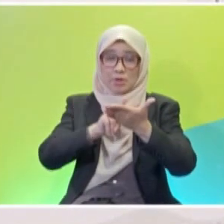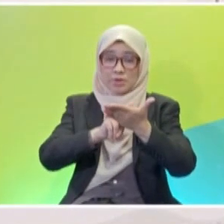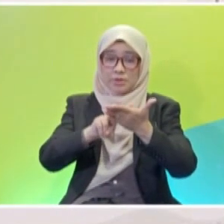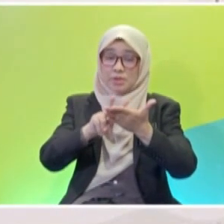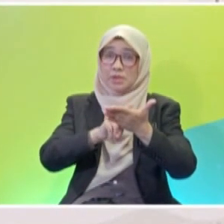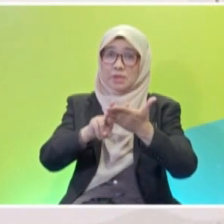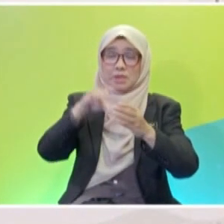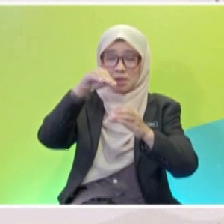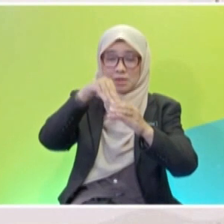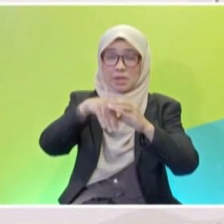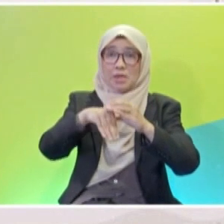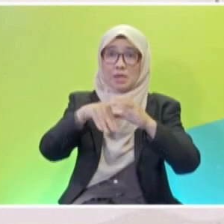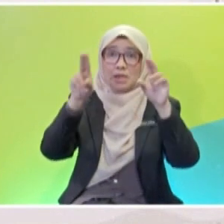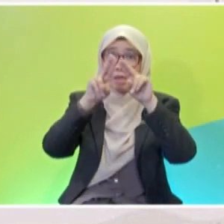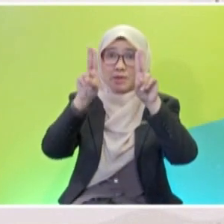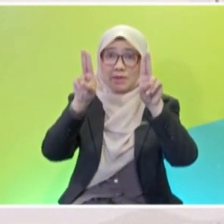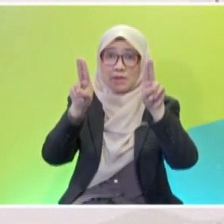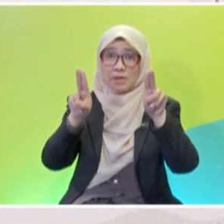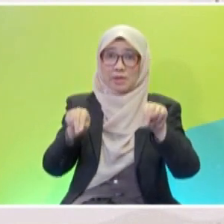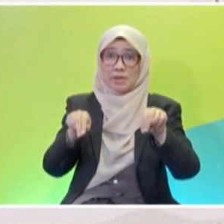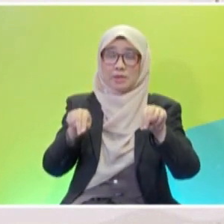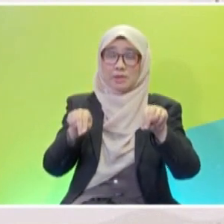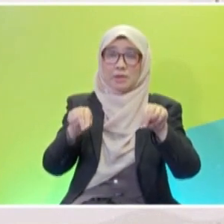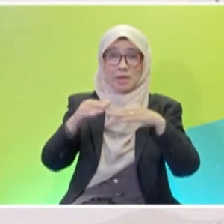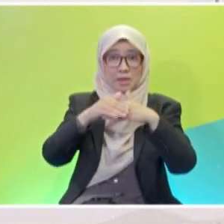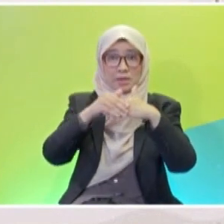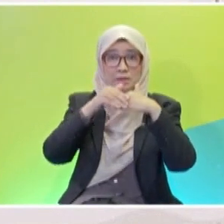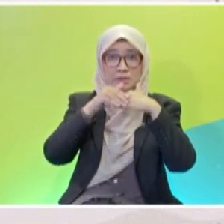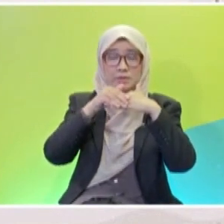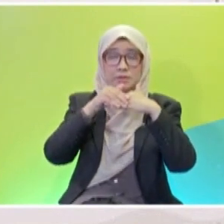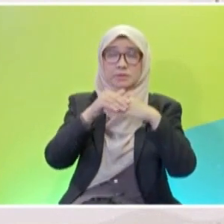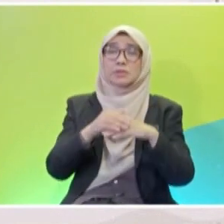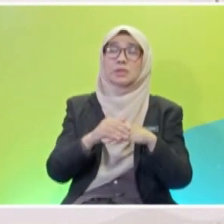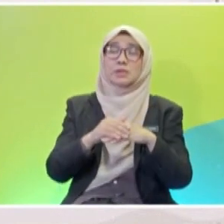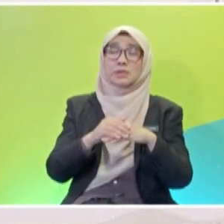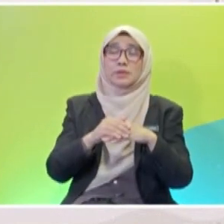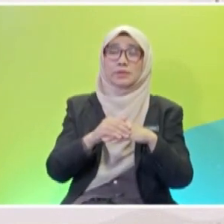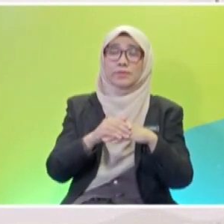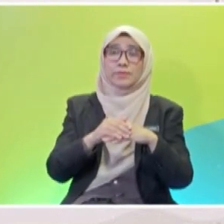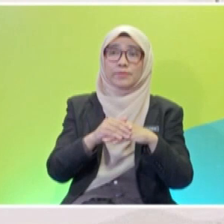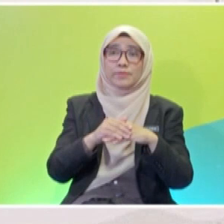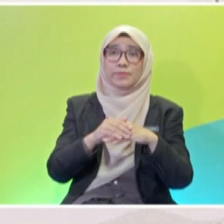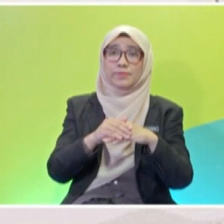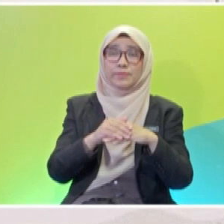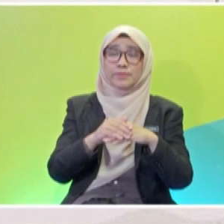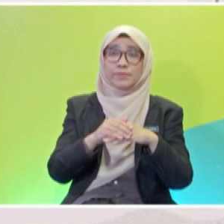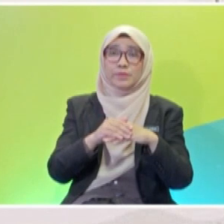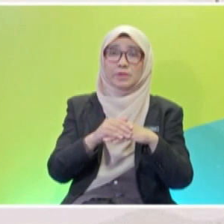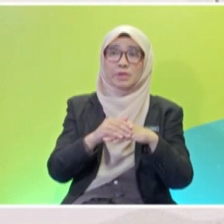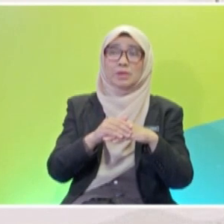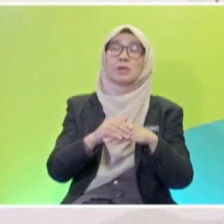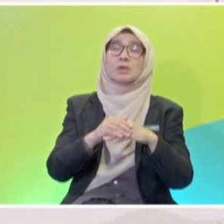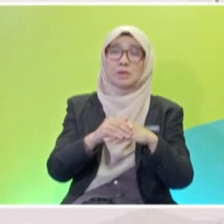examination paper, paper 1. And it's the gap text activity, which they completed in the second segment just